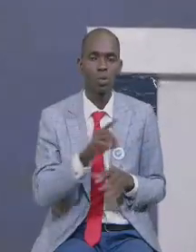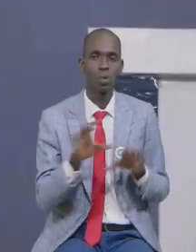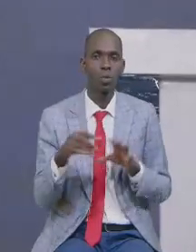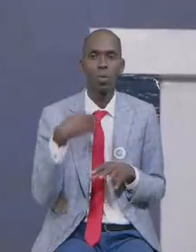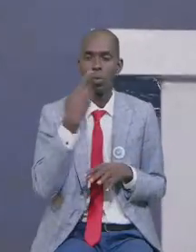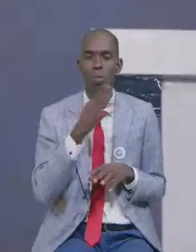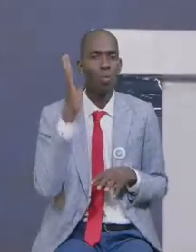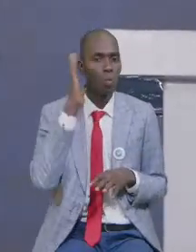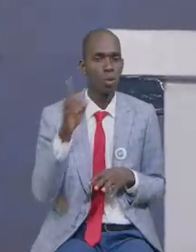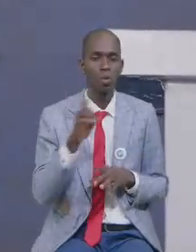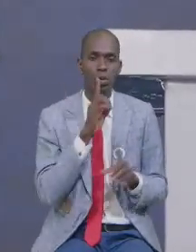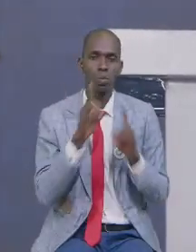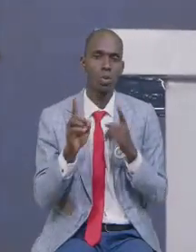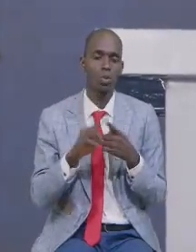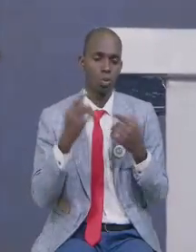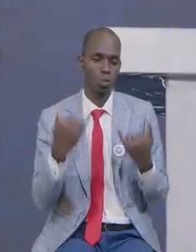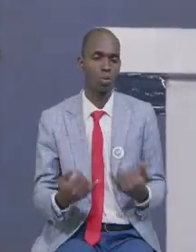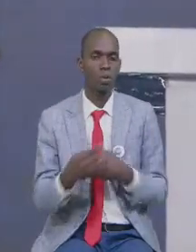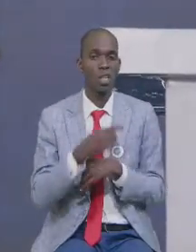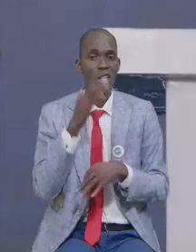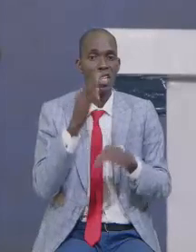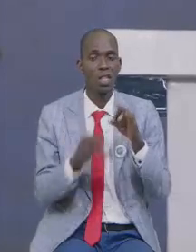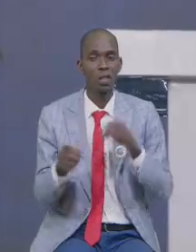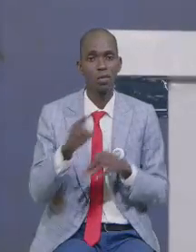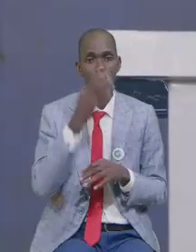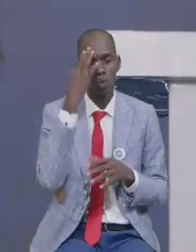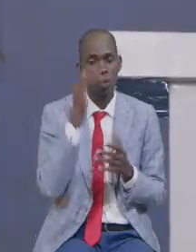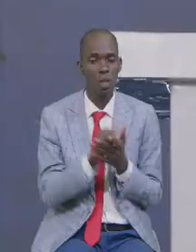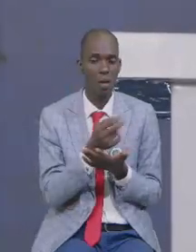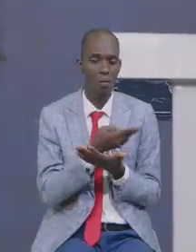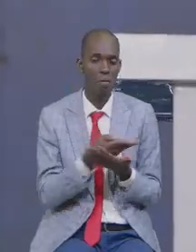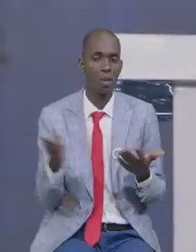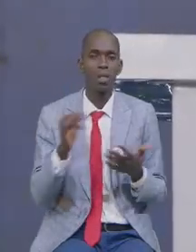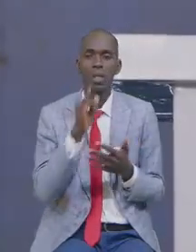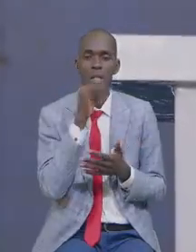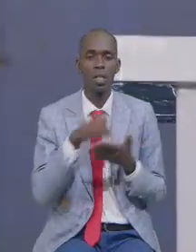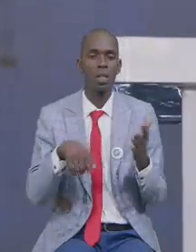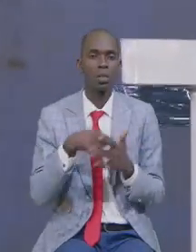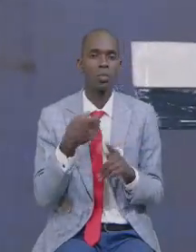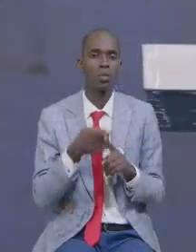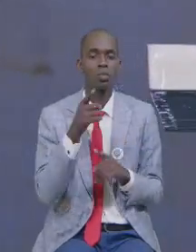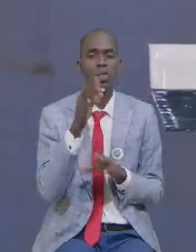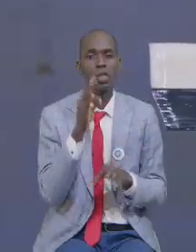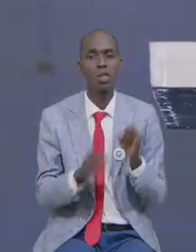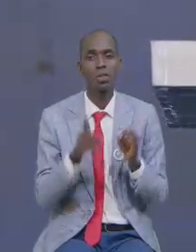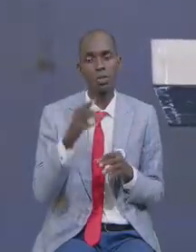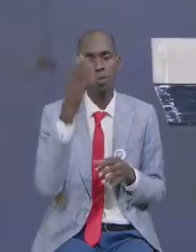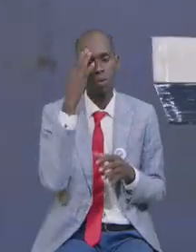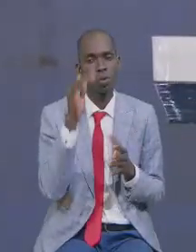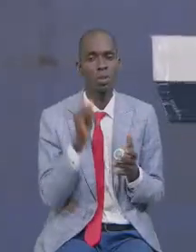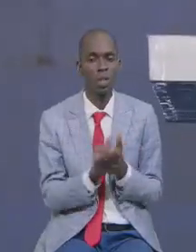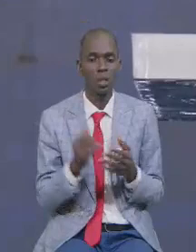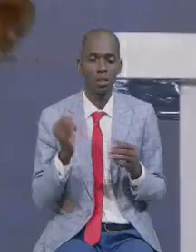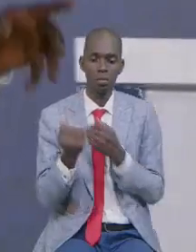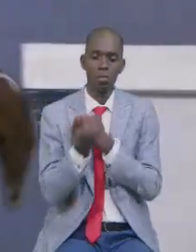to today? If you knew that failure is canceled from you, if you knew that defeat is canceled from